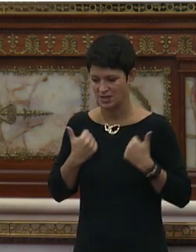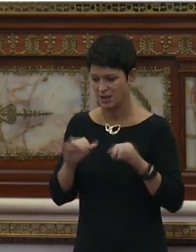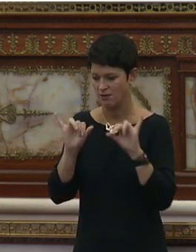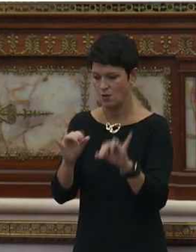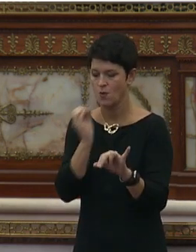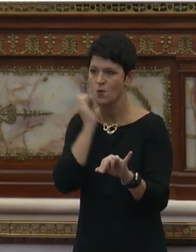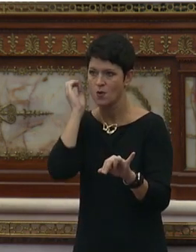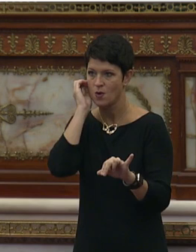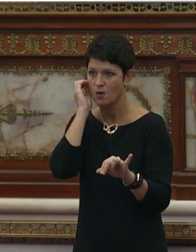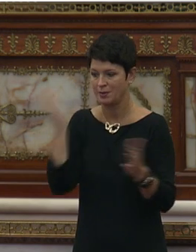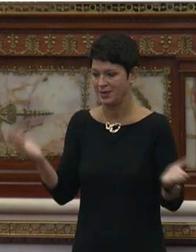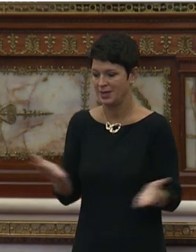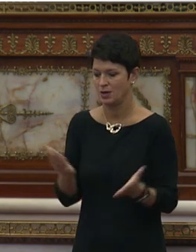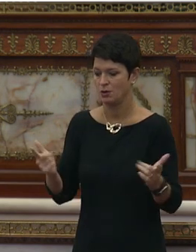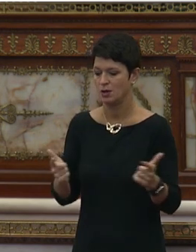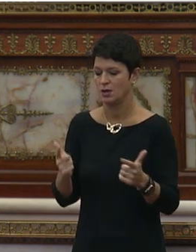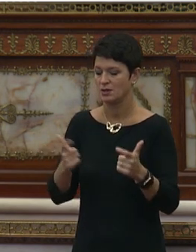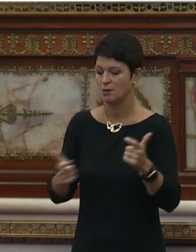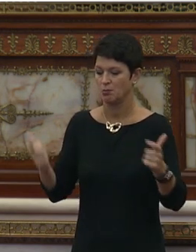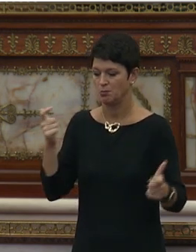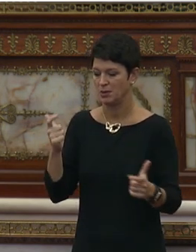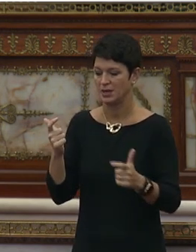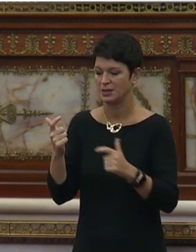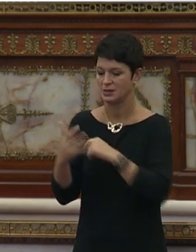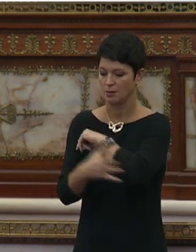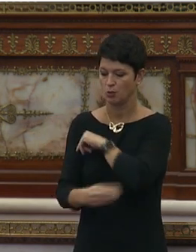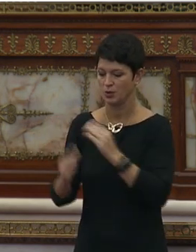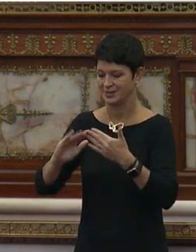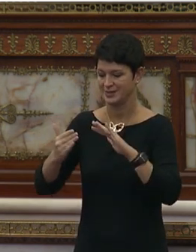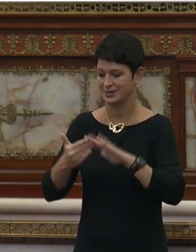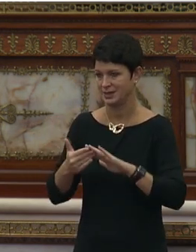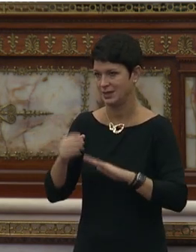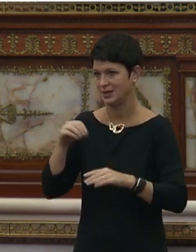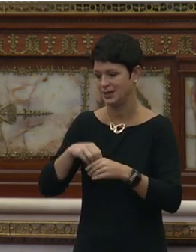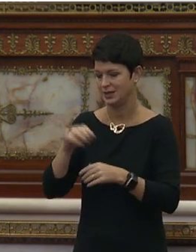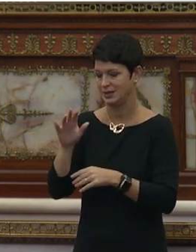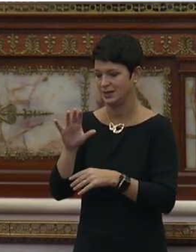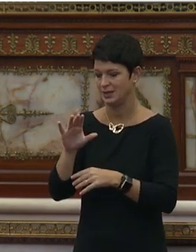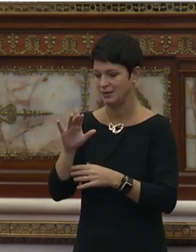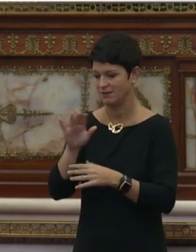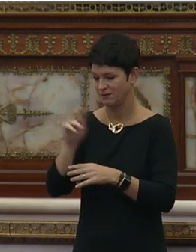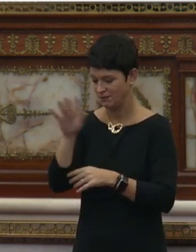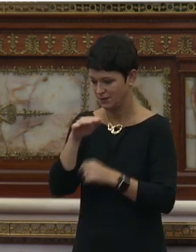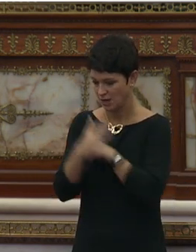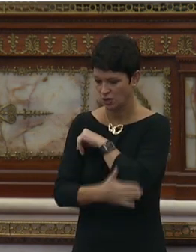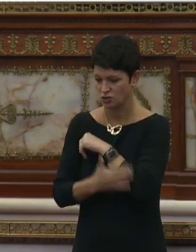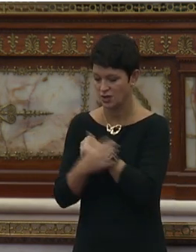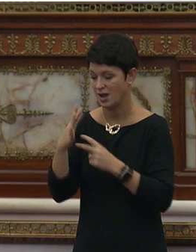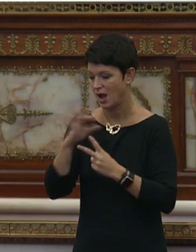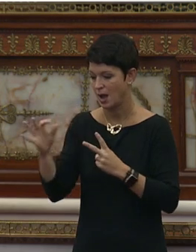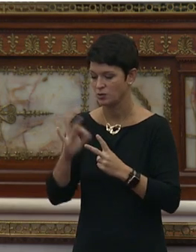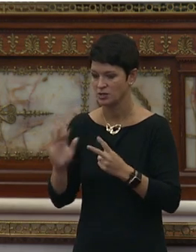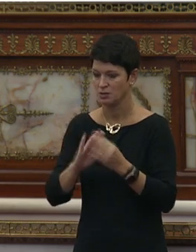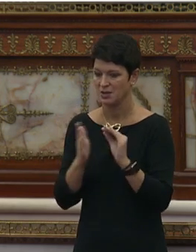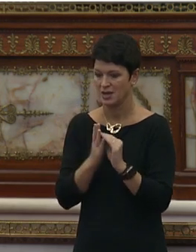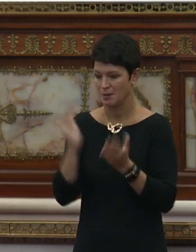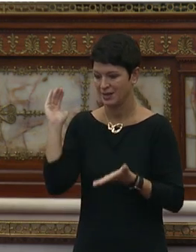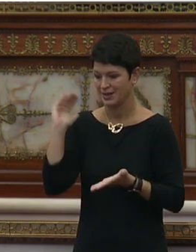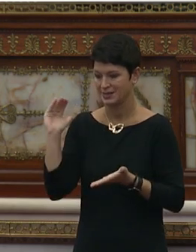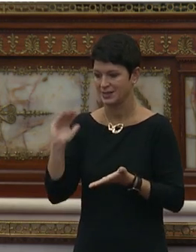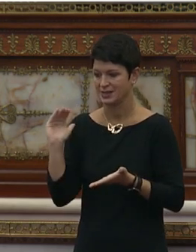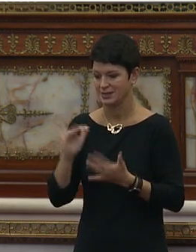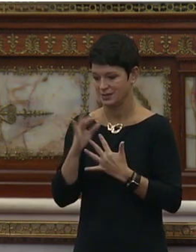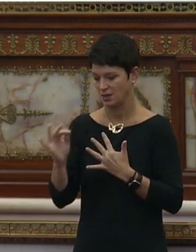Here, in the poorest, biggest city in the country, the option that Philadelphia families have for survival are becoming fewer and